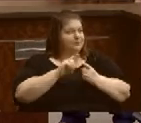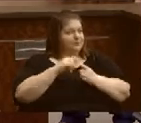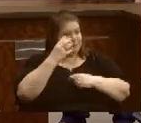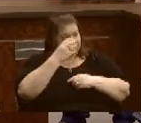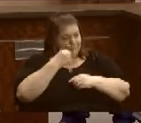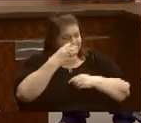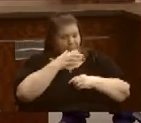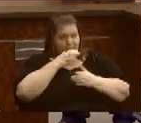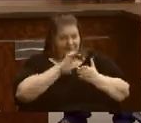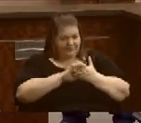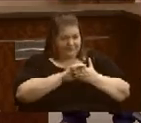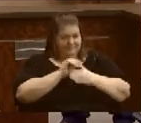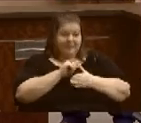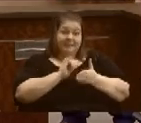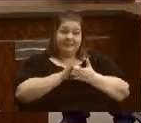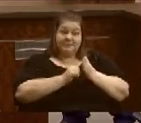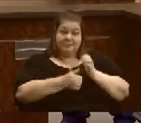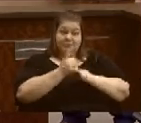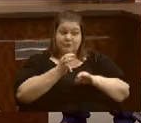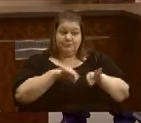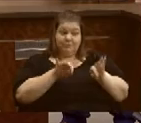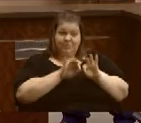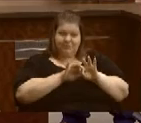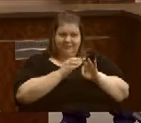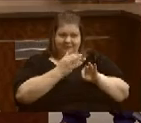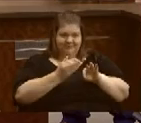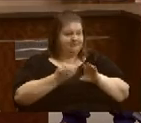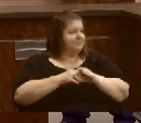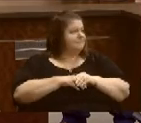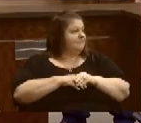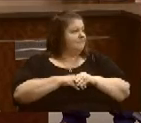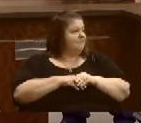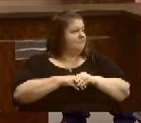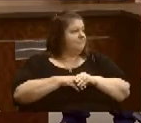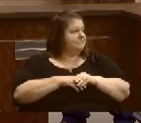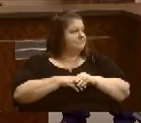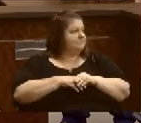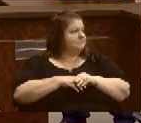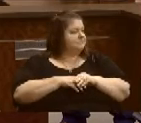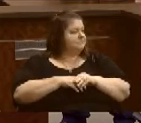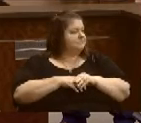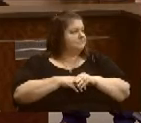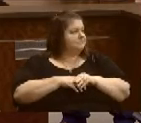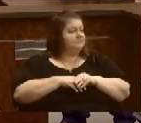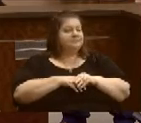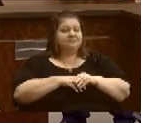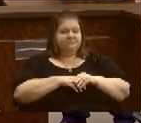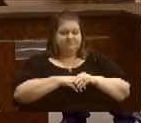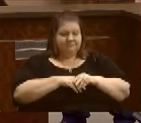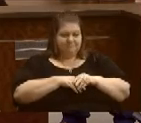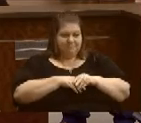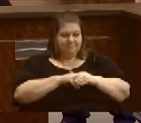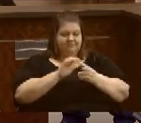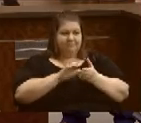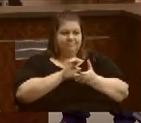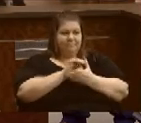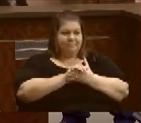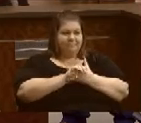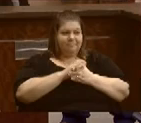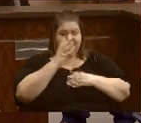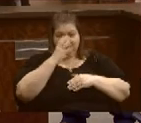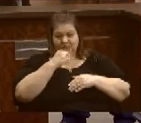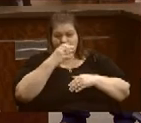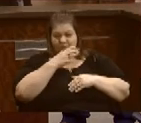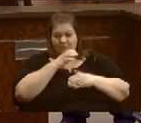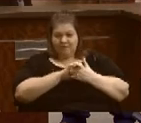right. That's the most important one, right? Yeah. In 1959, you married your lovely wife,